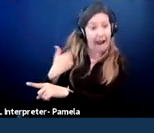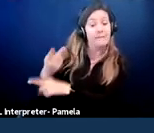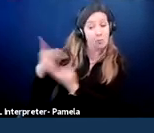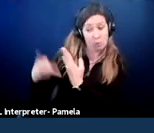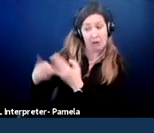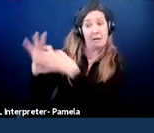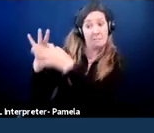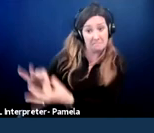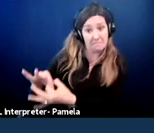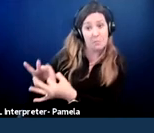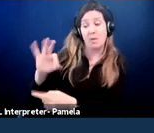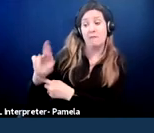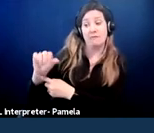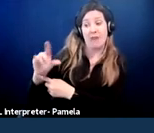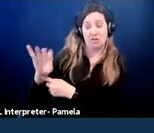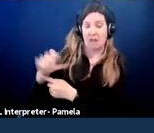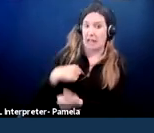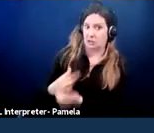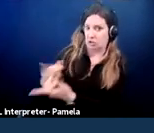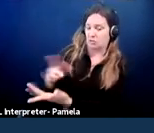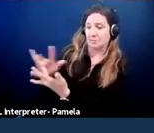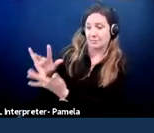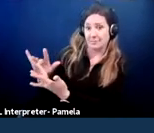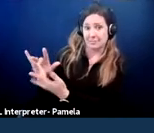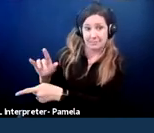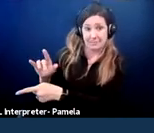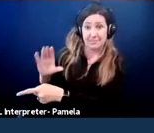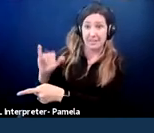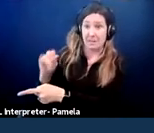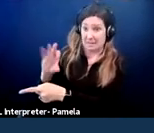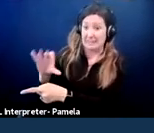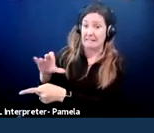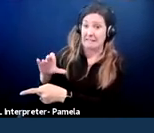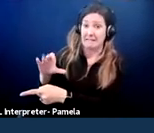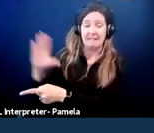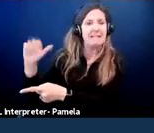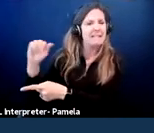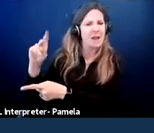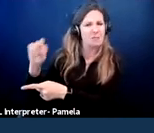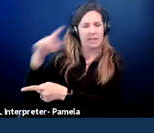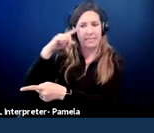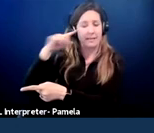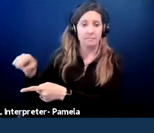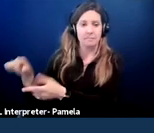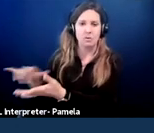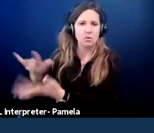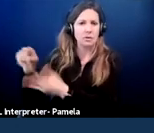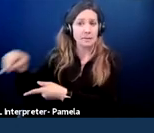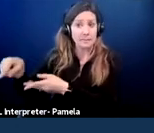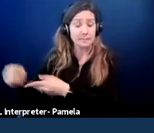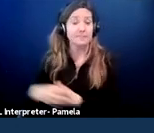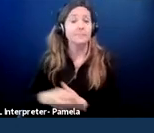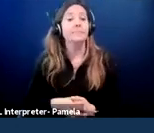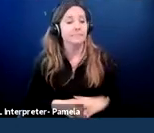CIBC account rep for commercial. They actually have a program for franchises. Awesome. Okay,